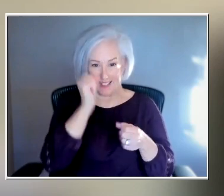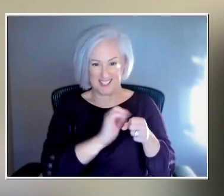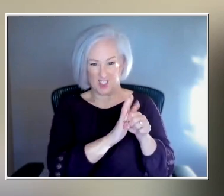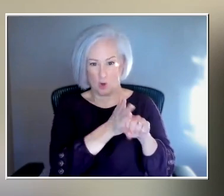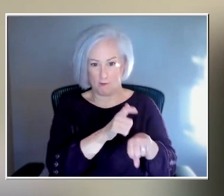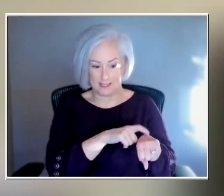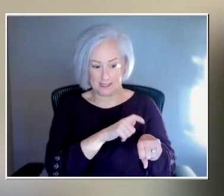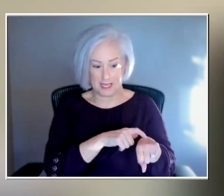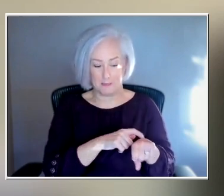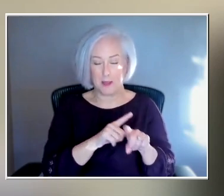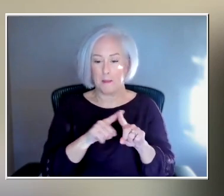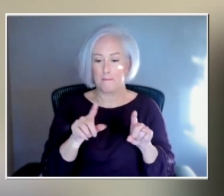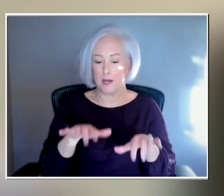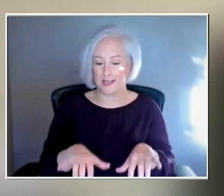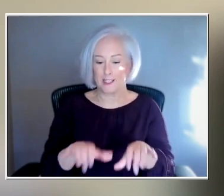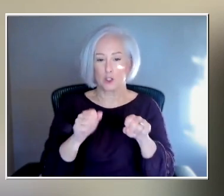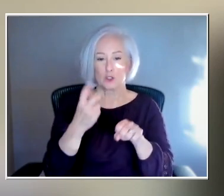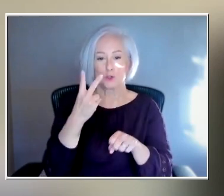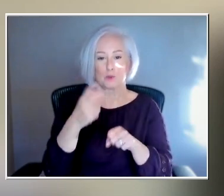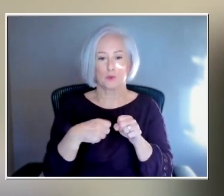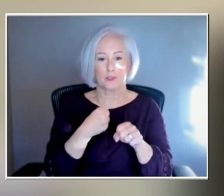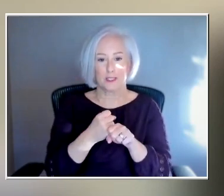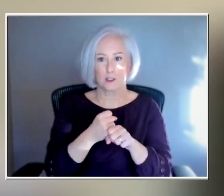find a support group.